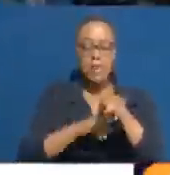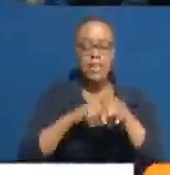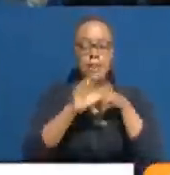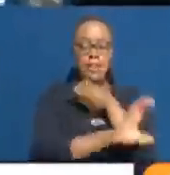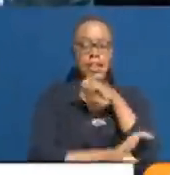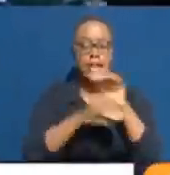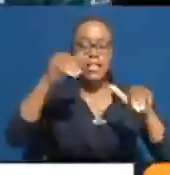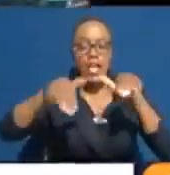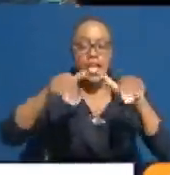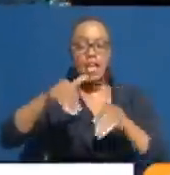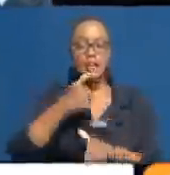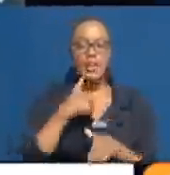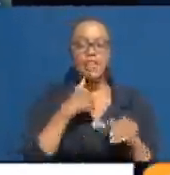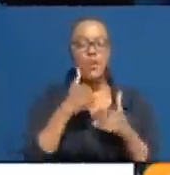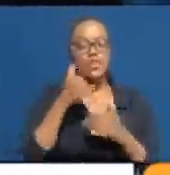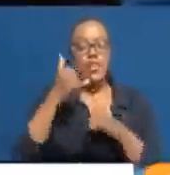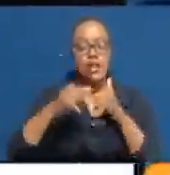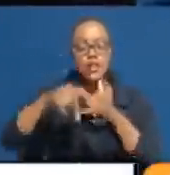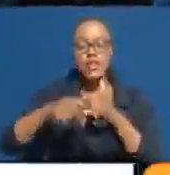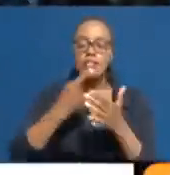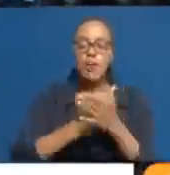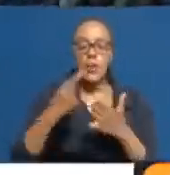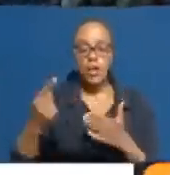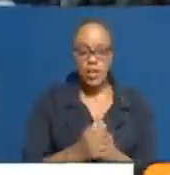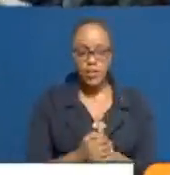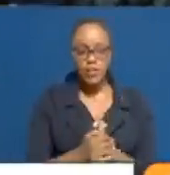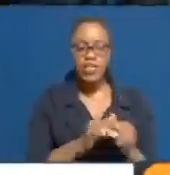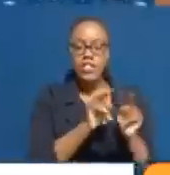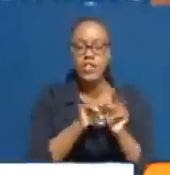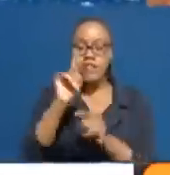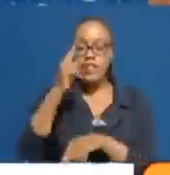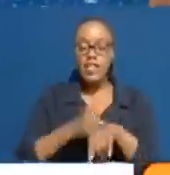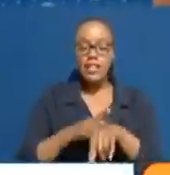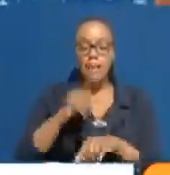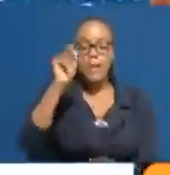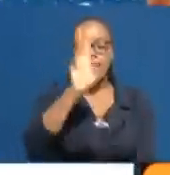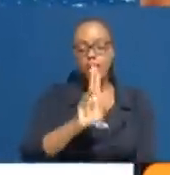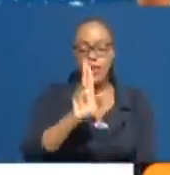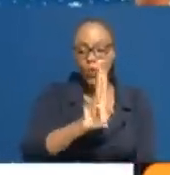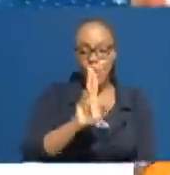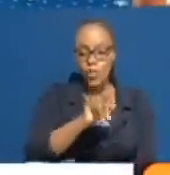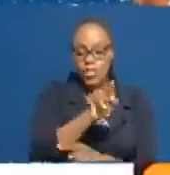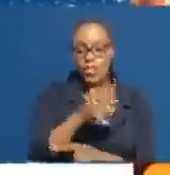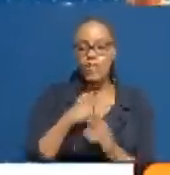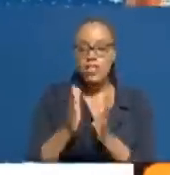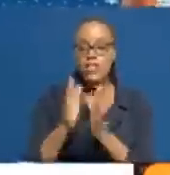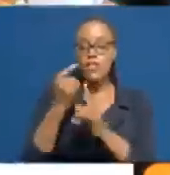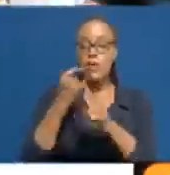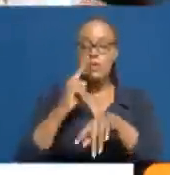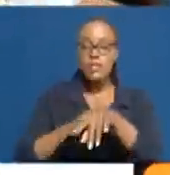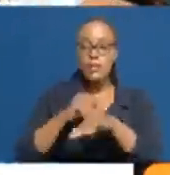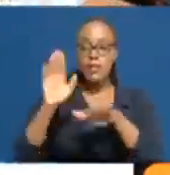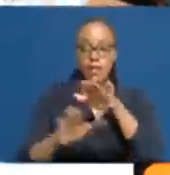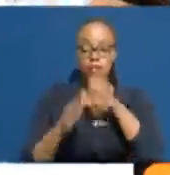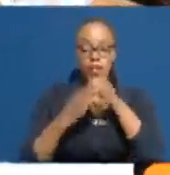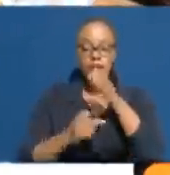general election that was concluded earlier this week. It was the first time President Kenyatta was seen in public since his deputy of